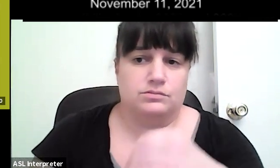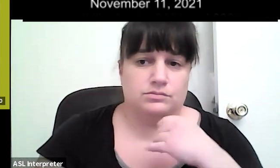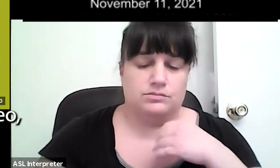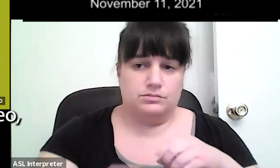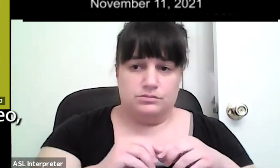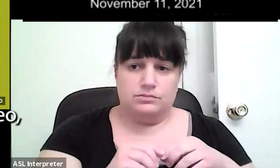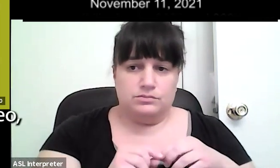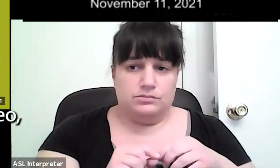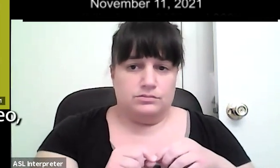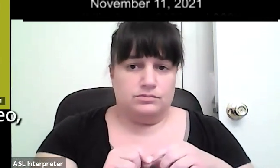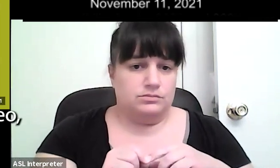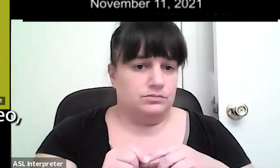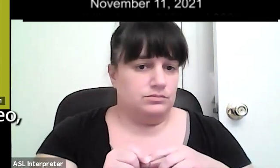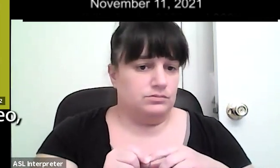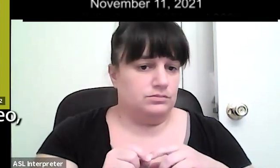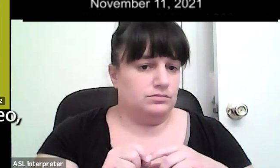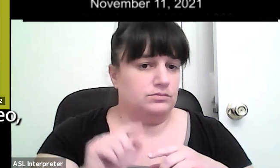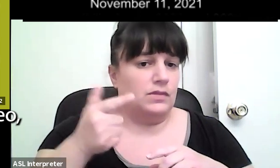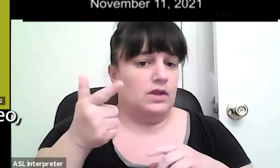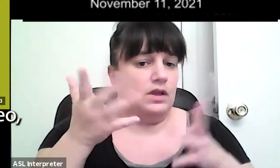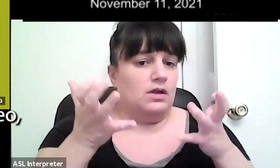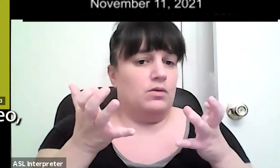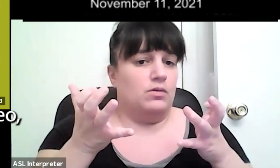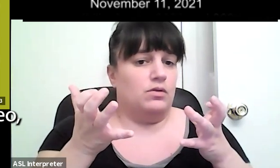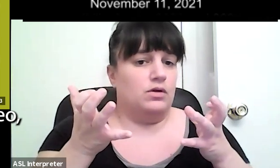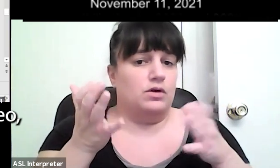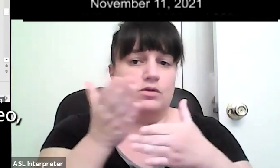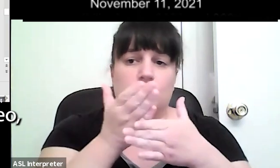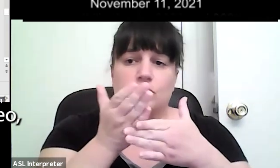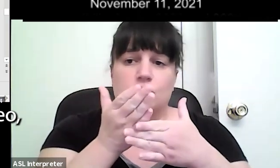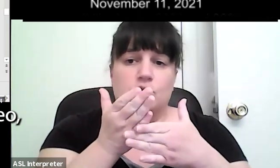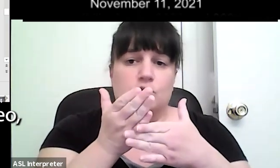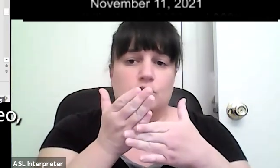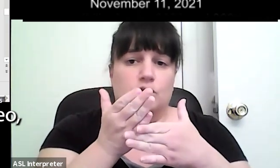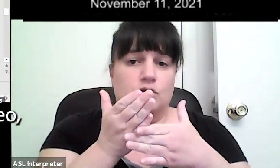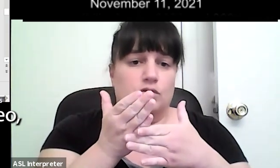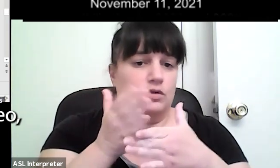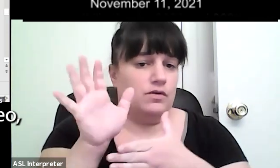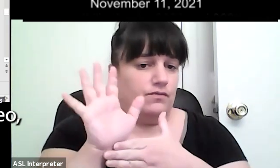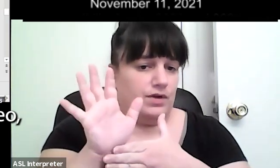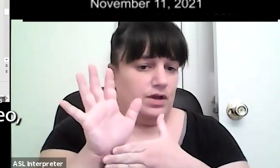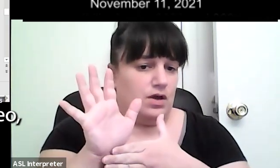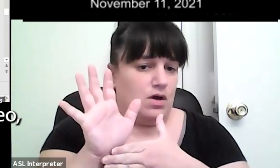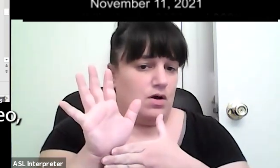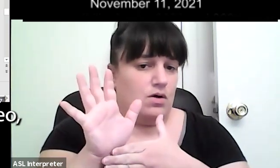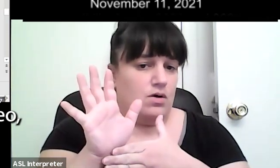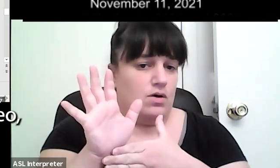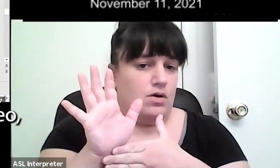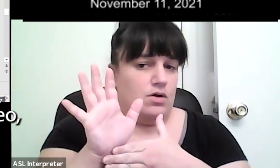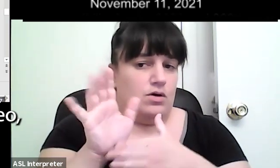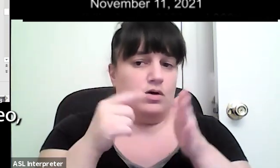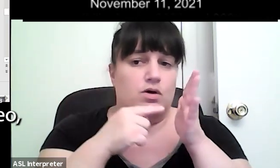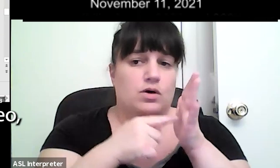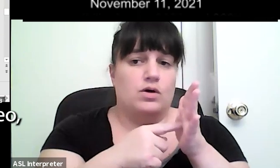Okay. So next, I want to share this video, which is